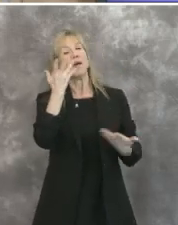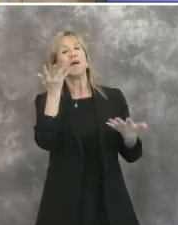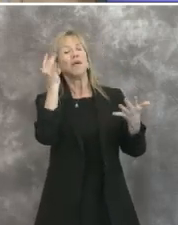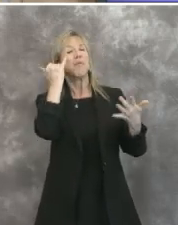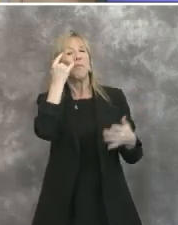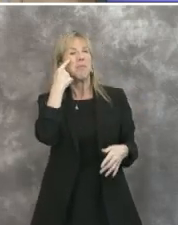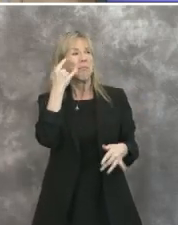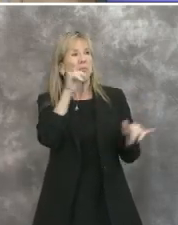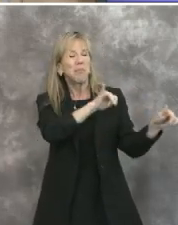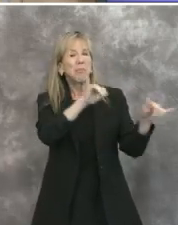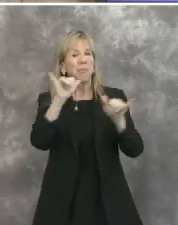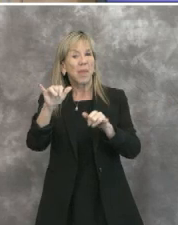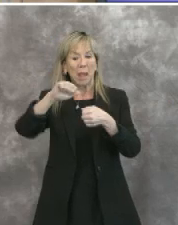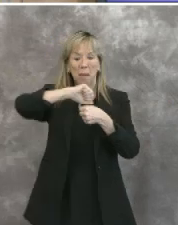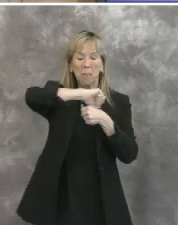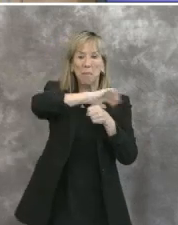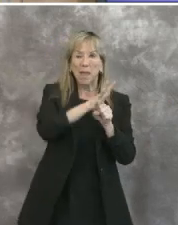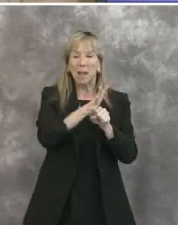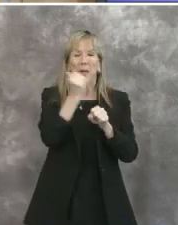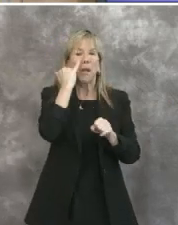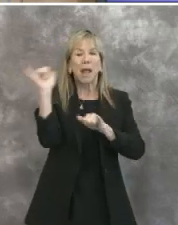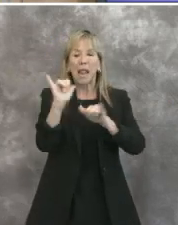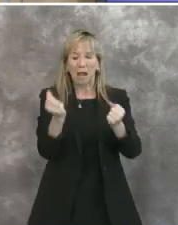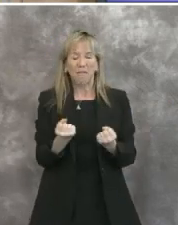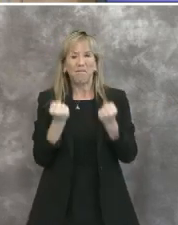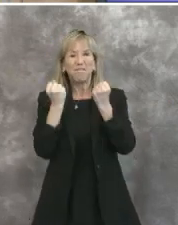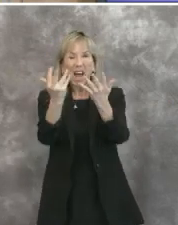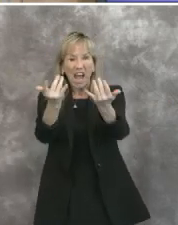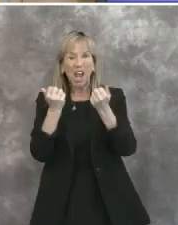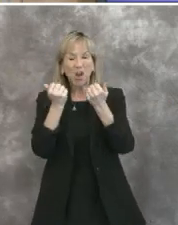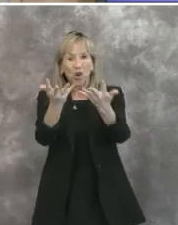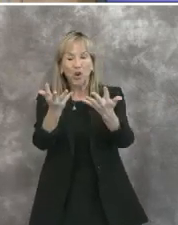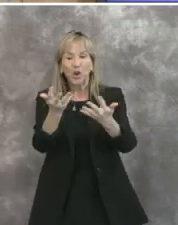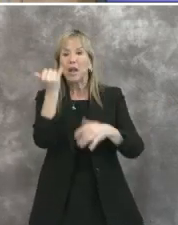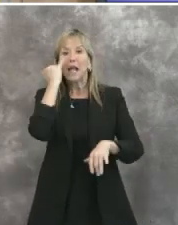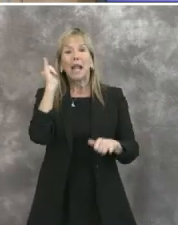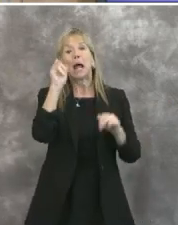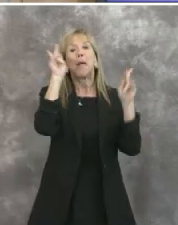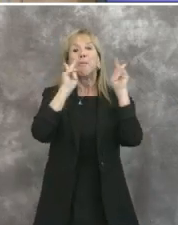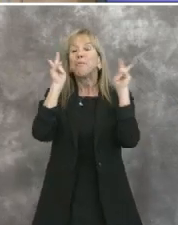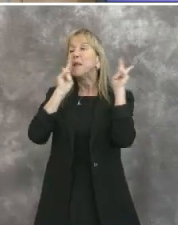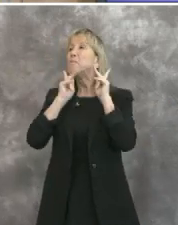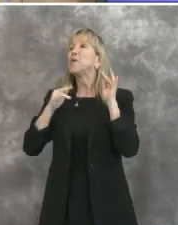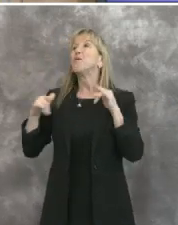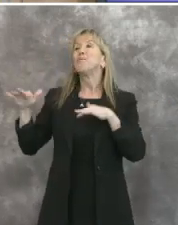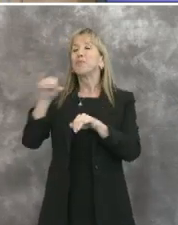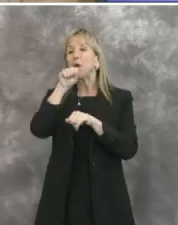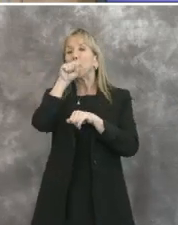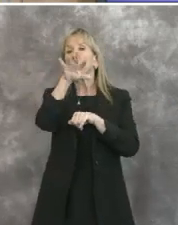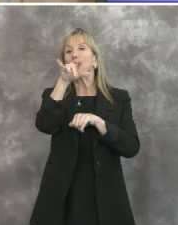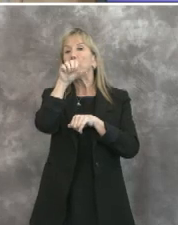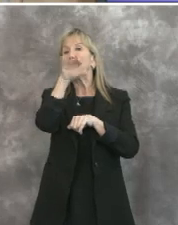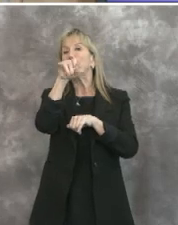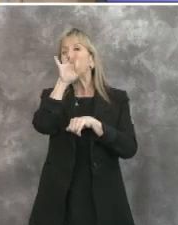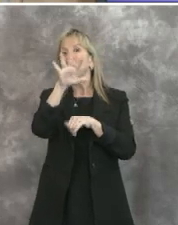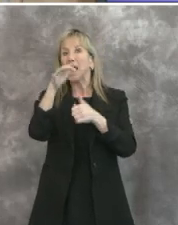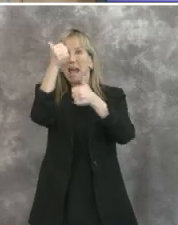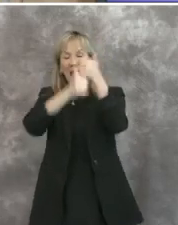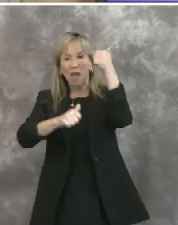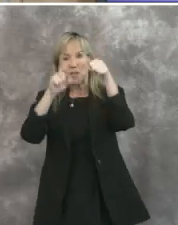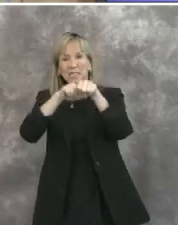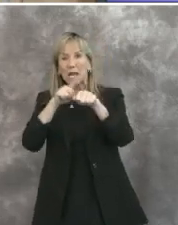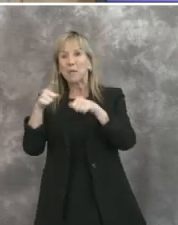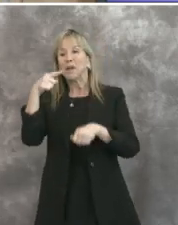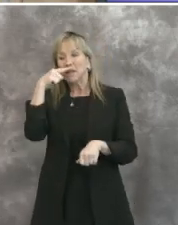fire that is spread by infected people breathing out invisible embers every time they speak, cough, or